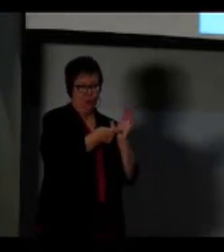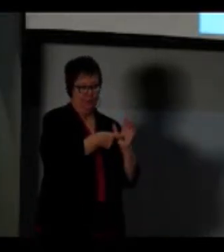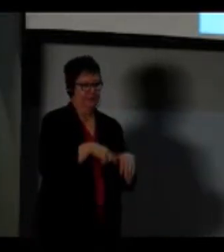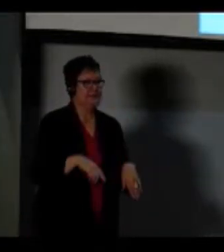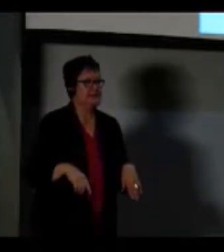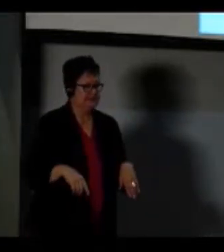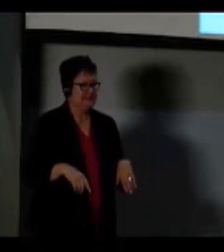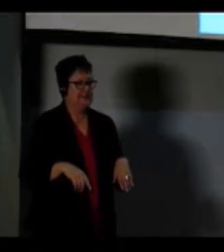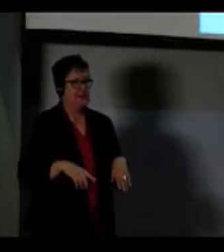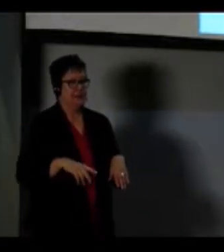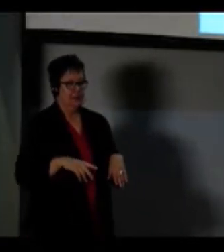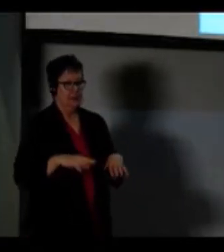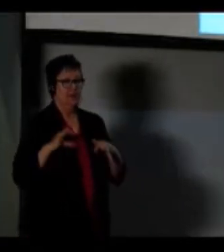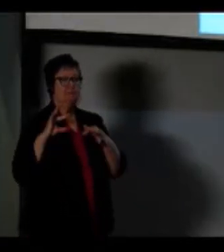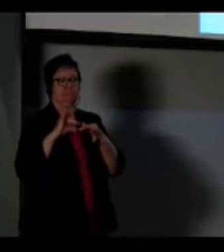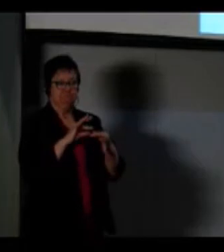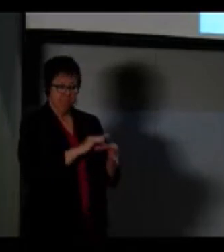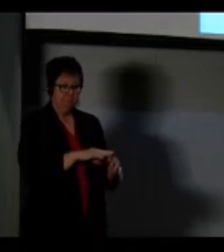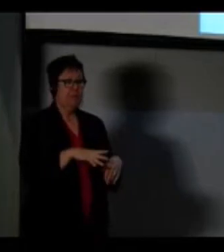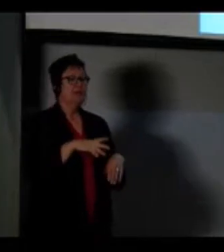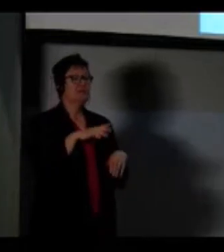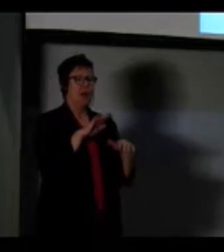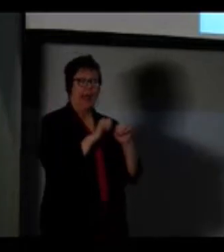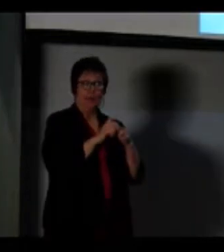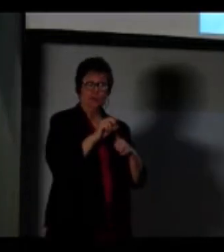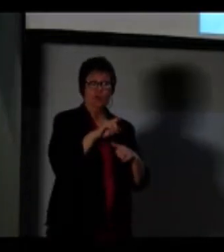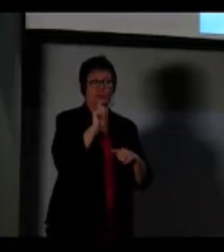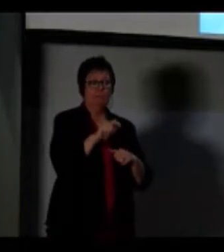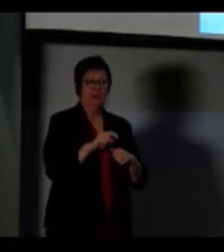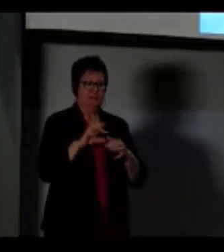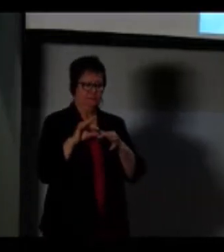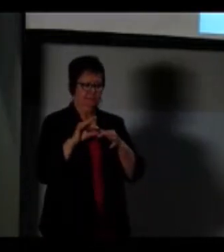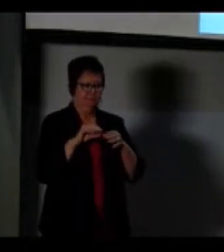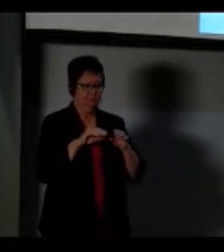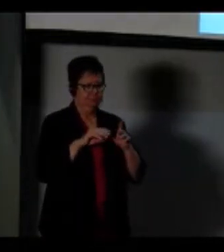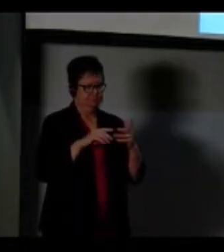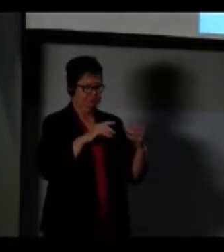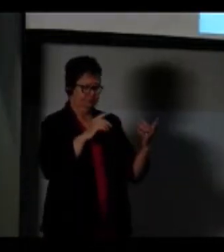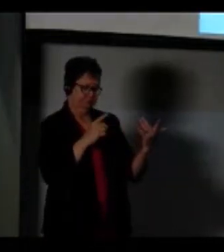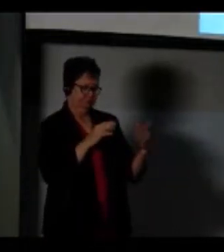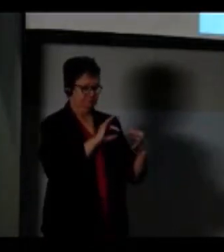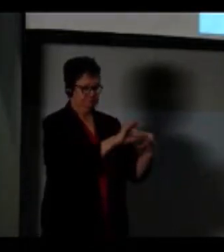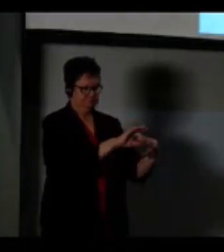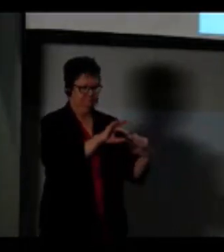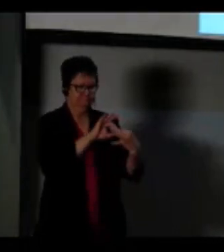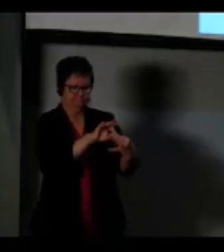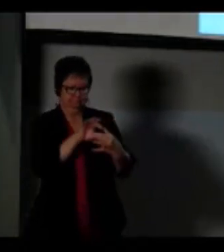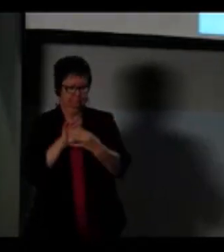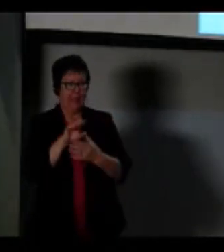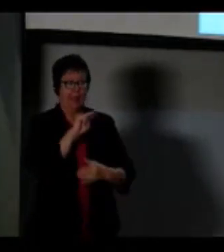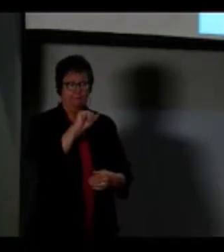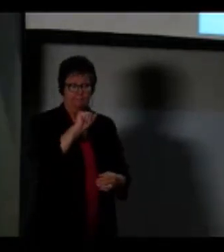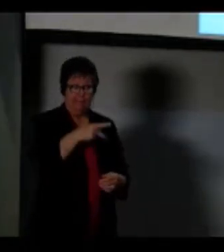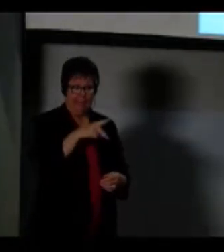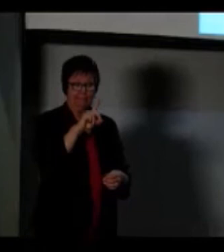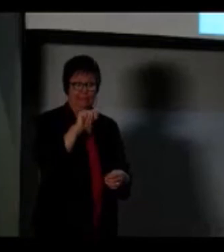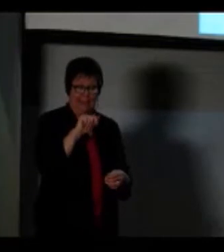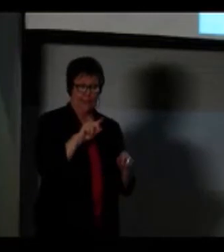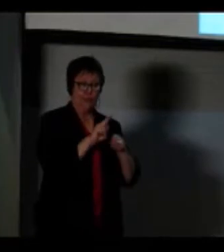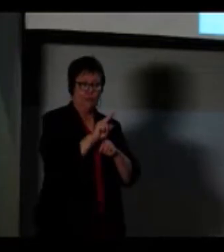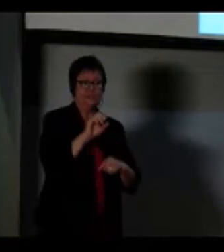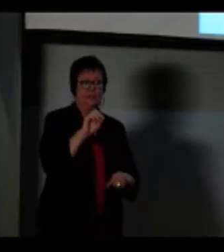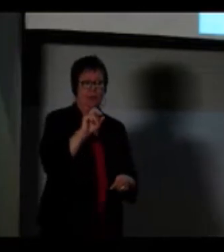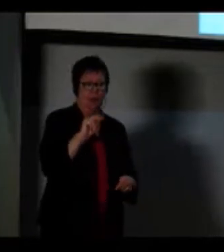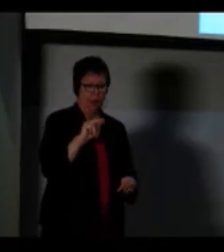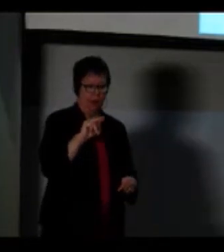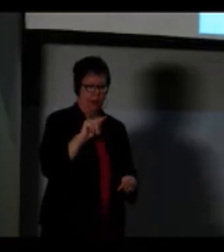So to provide meaning, linked open data depends on mapping data using one or more ontologies. And an ontology really is a